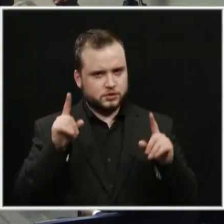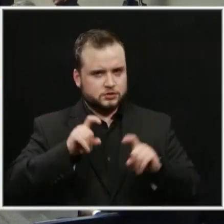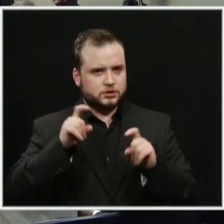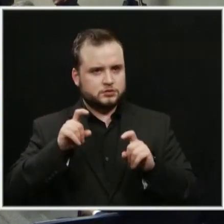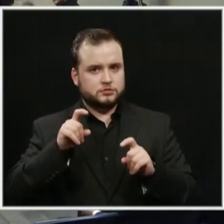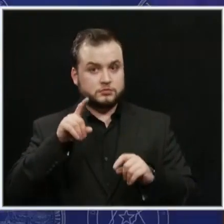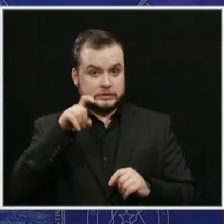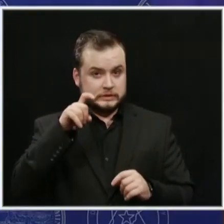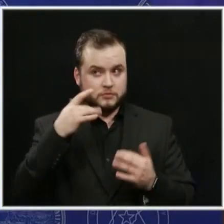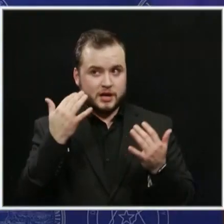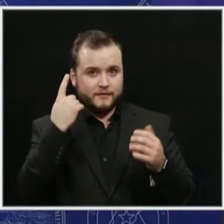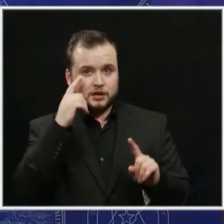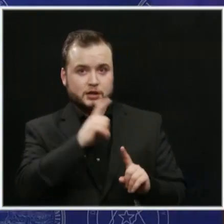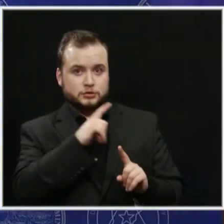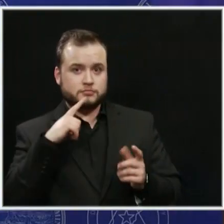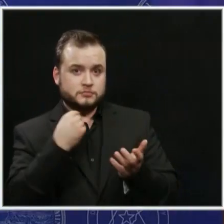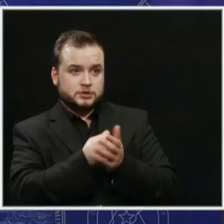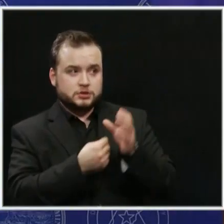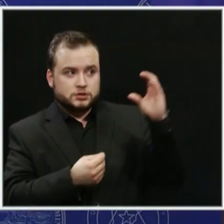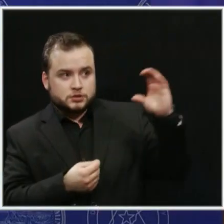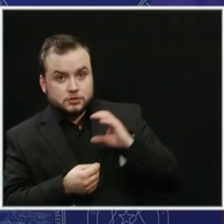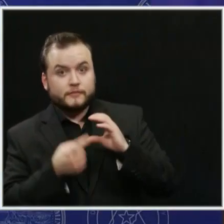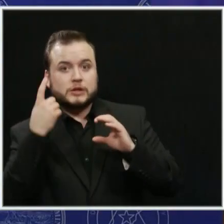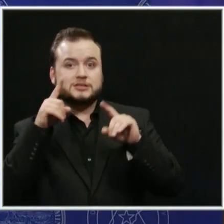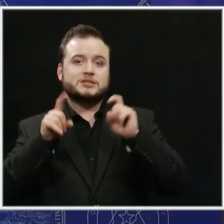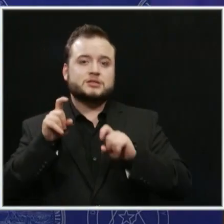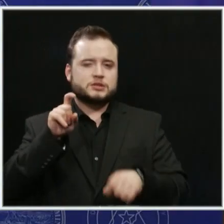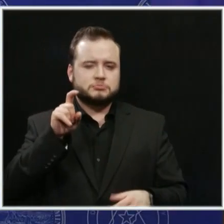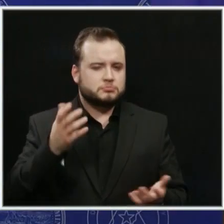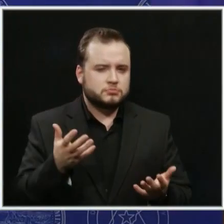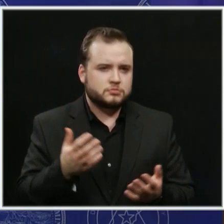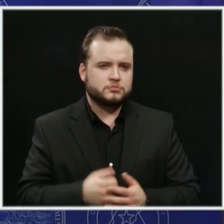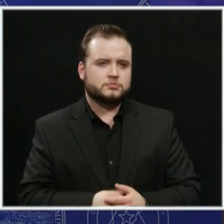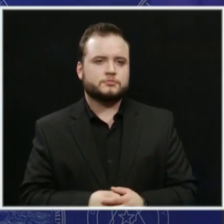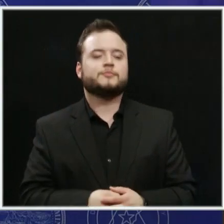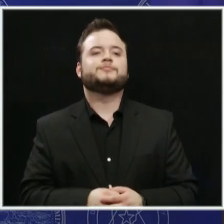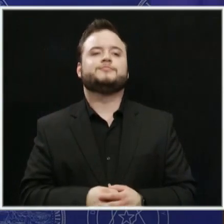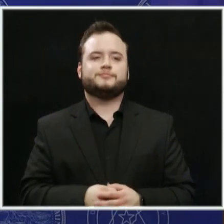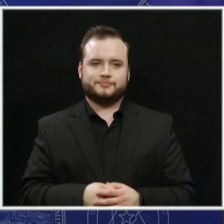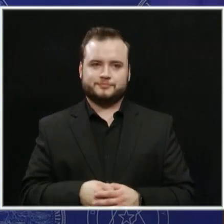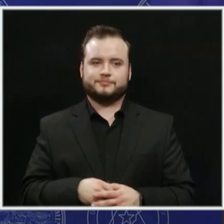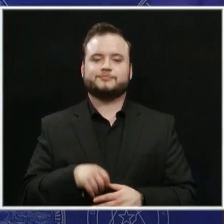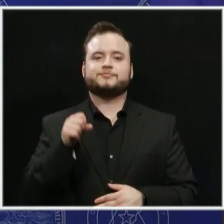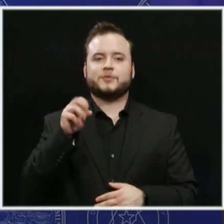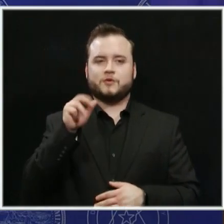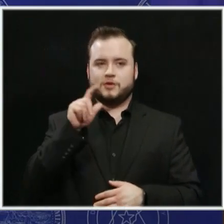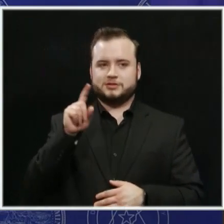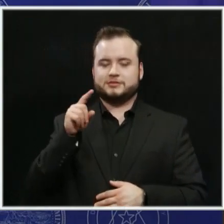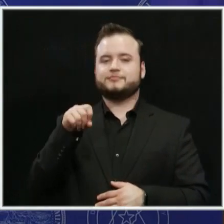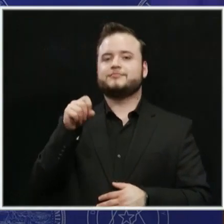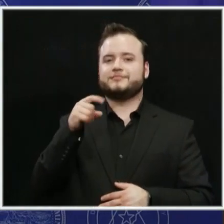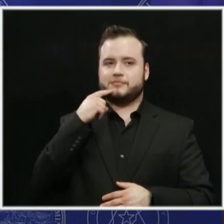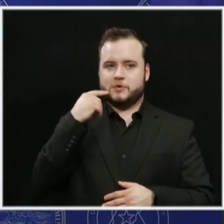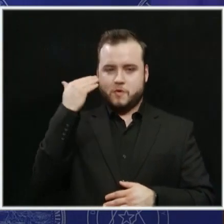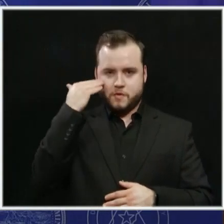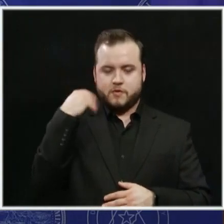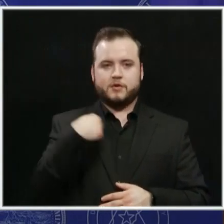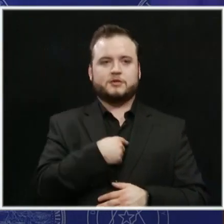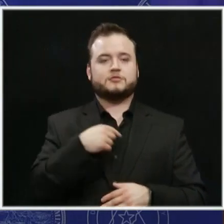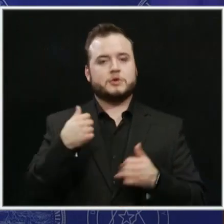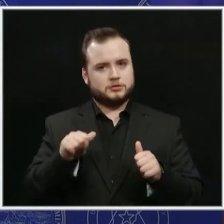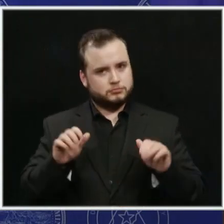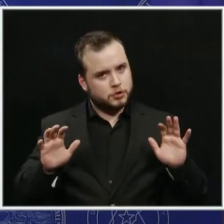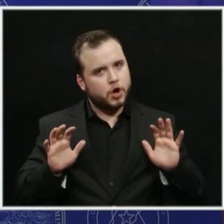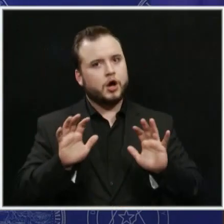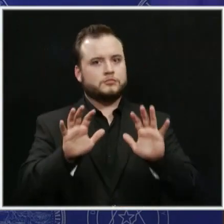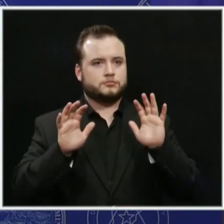act? Yeah, it's a good question. Well, I'm excited about this development. I knew this was possible. We pushed hard. I think it was just 2 days ago where people